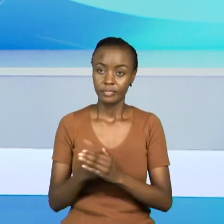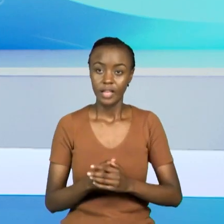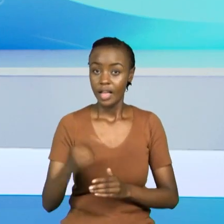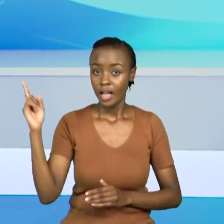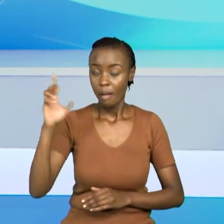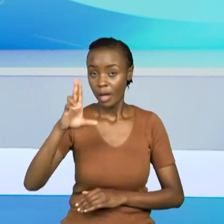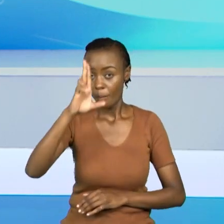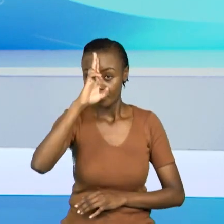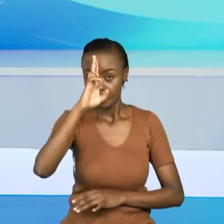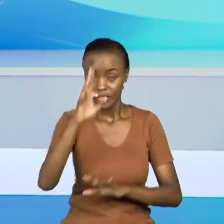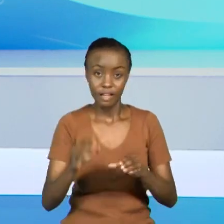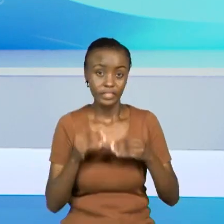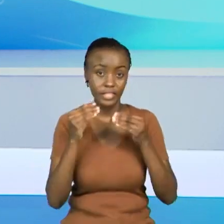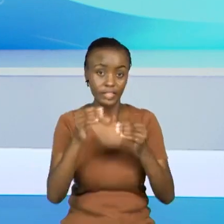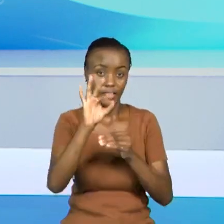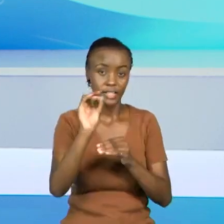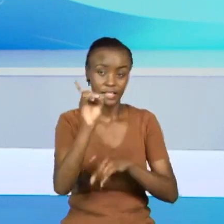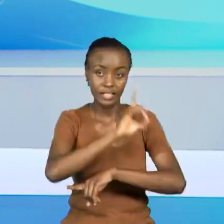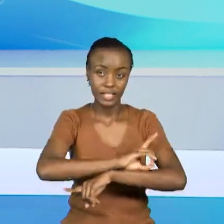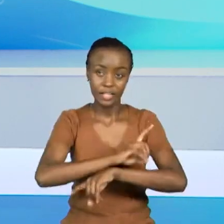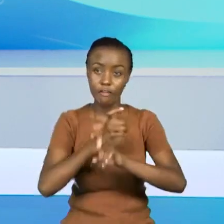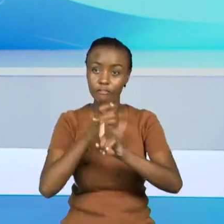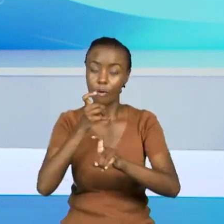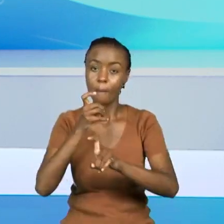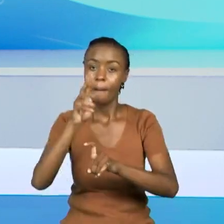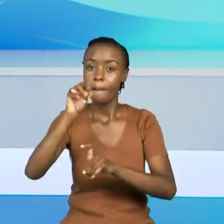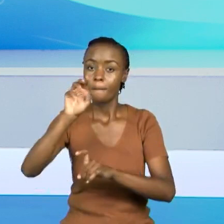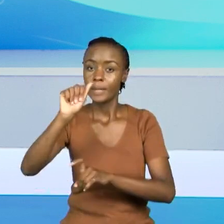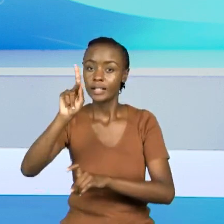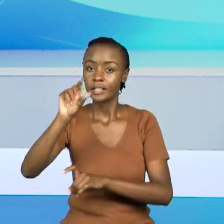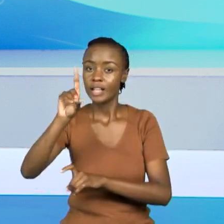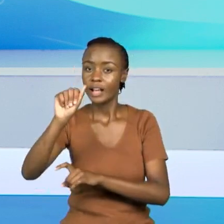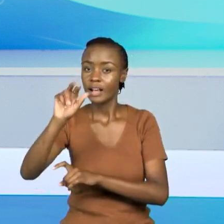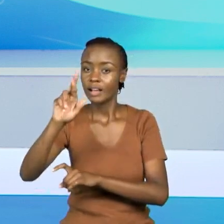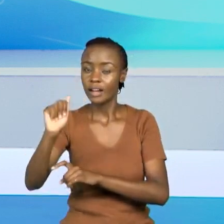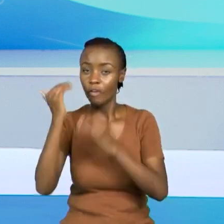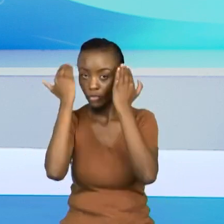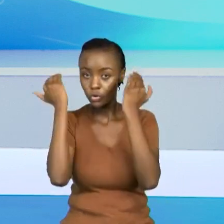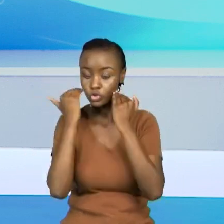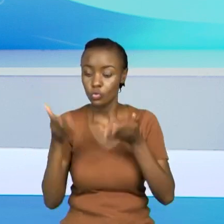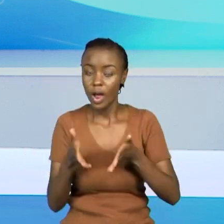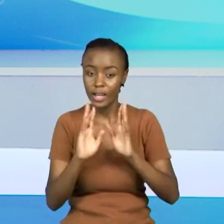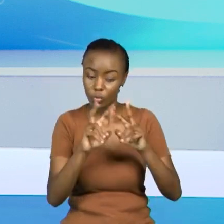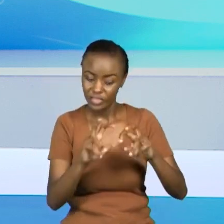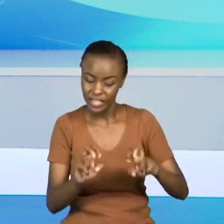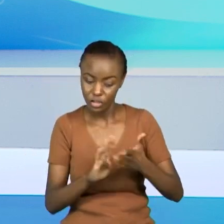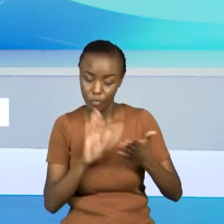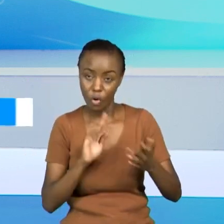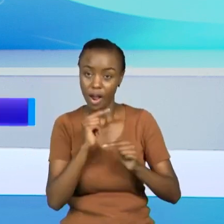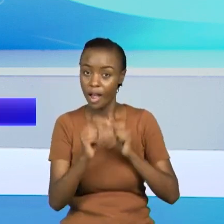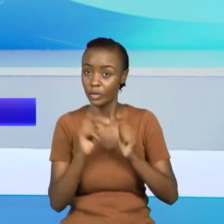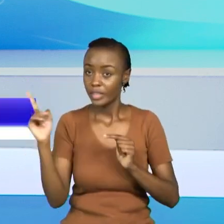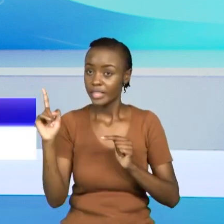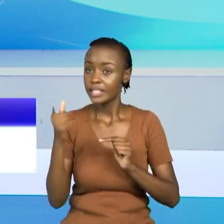The police have been granted 30 days by the Makadara court to pave way for more conclusive investigations following the bone-chilling confession by